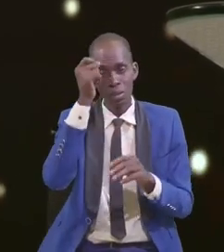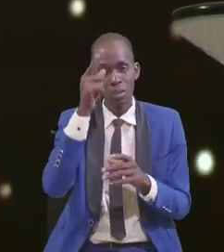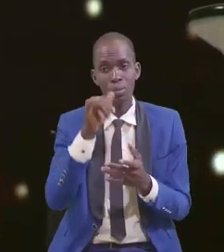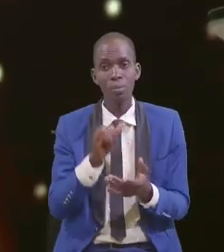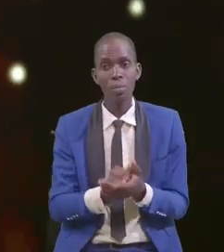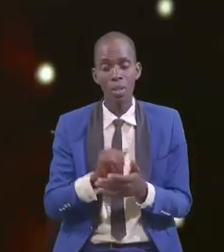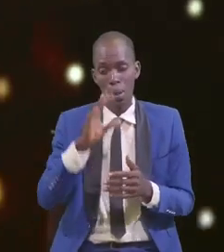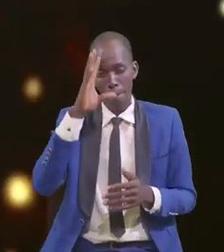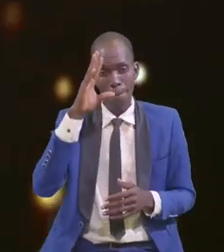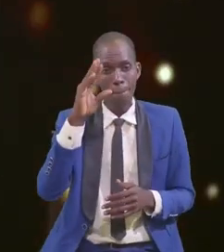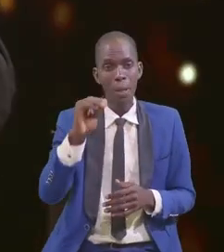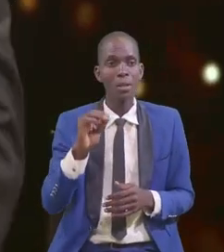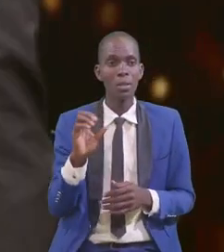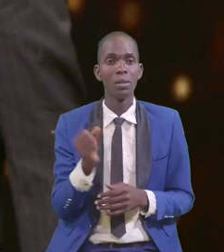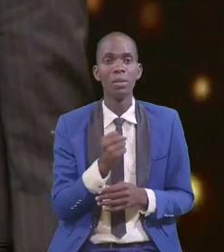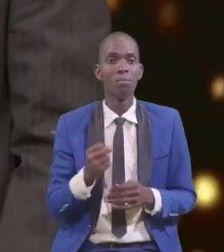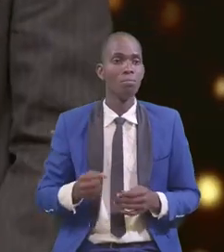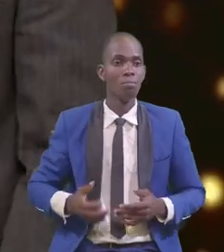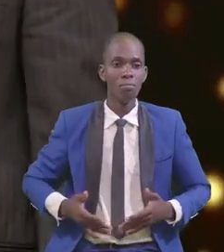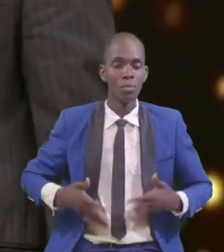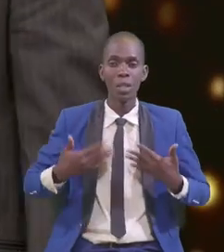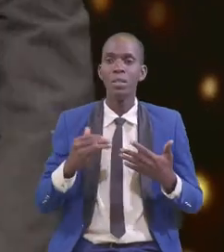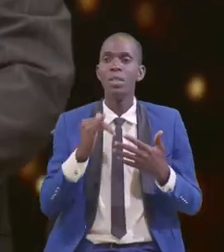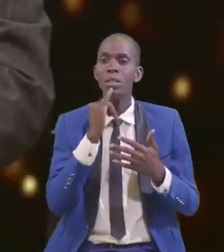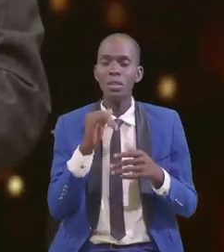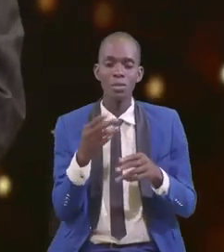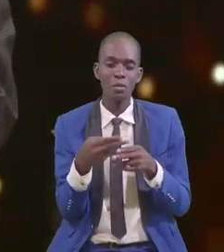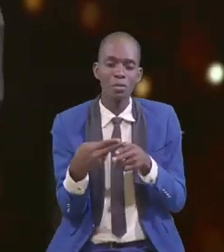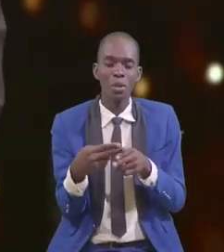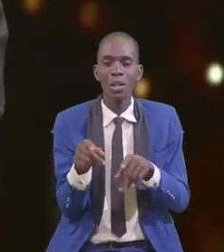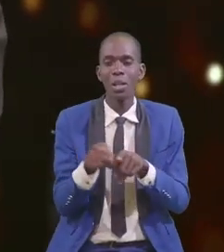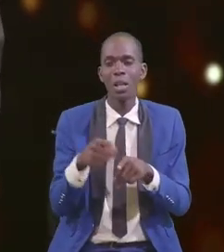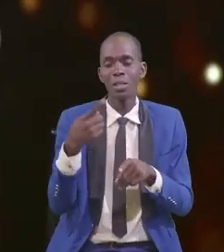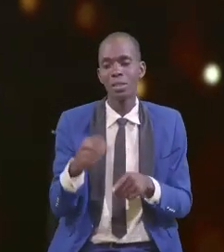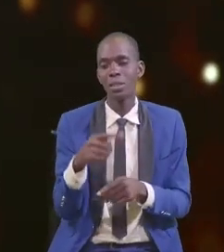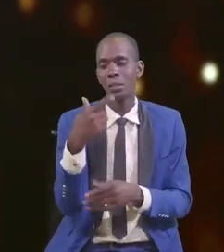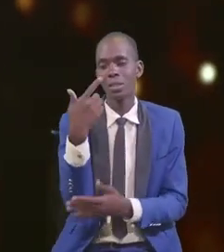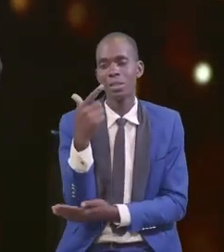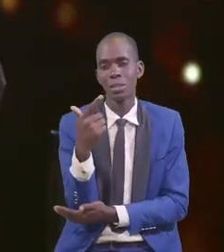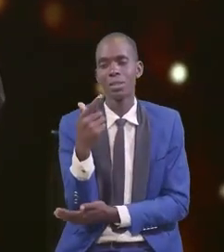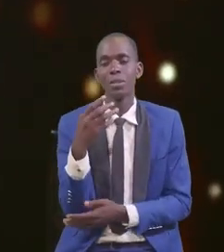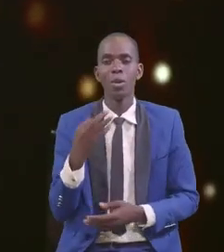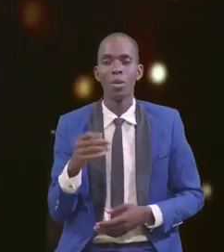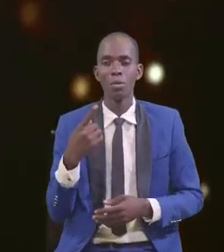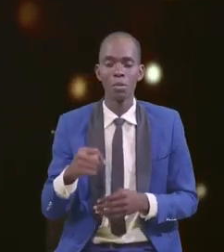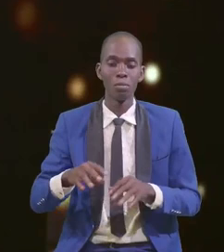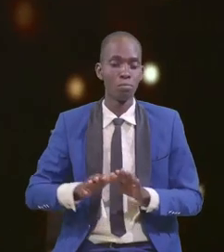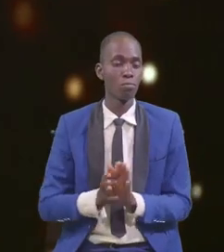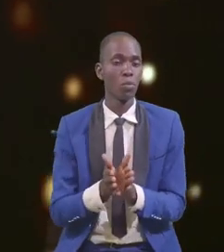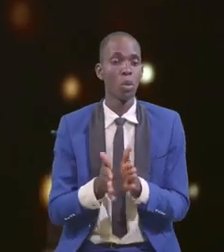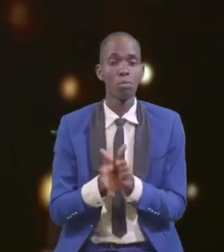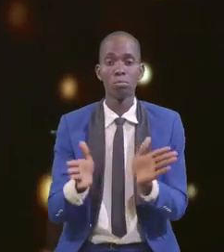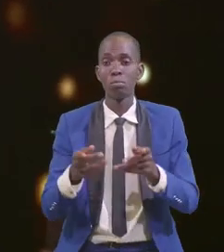man's life, so brief, like the grass of the field. The people that do not have the light, they're the people that